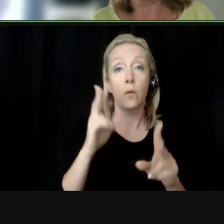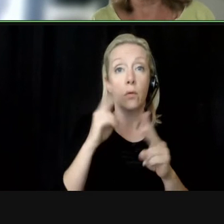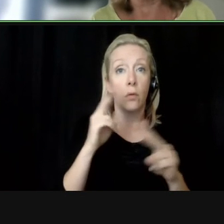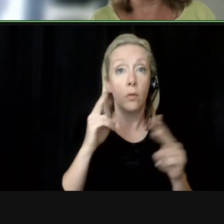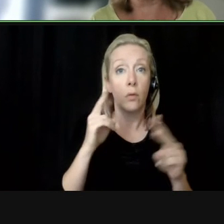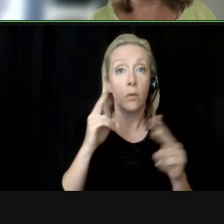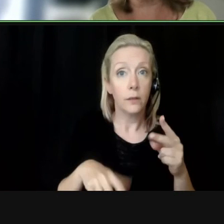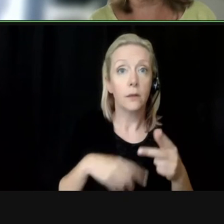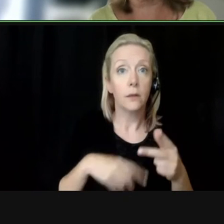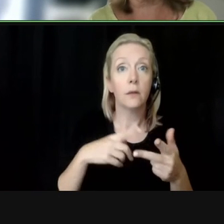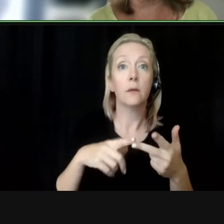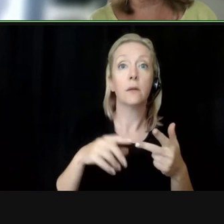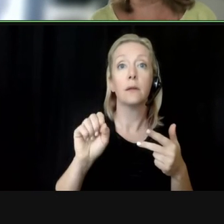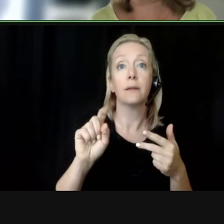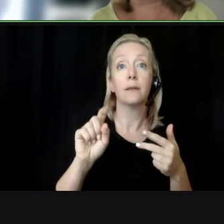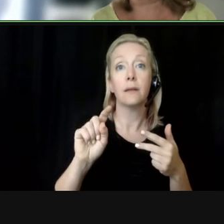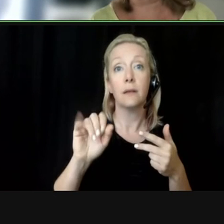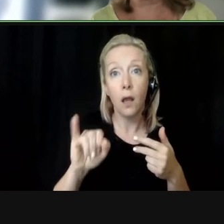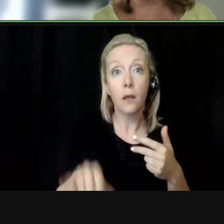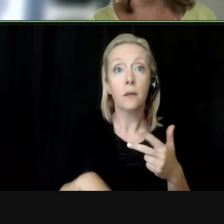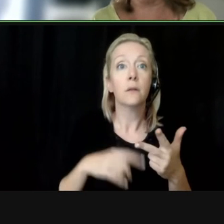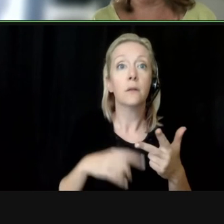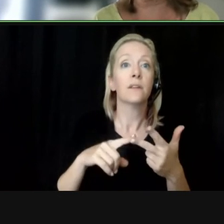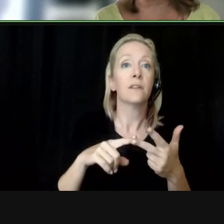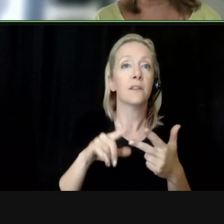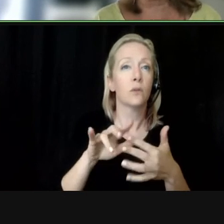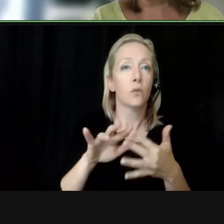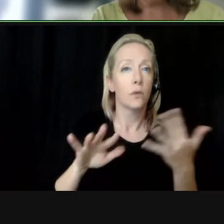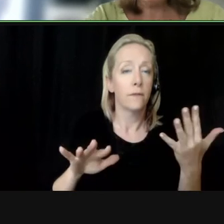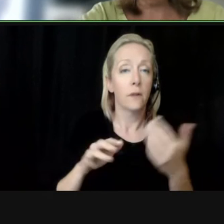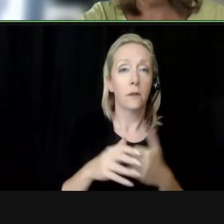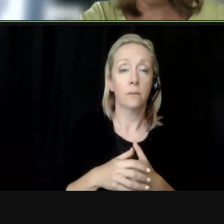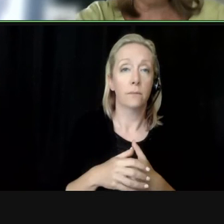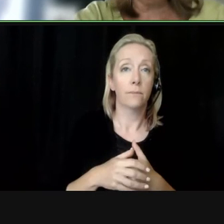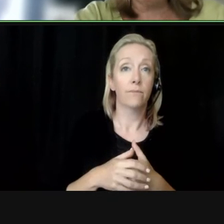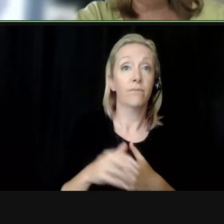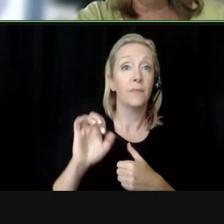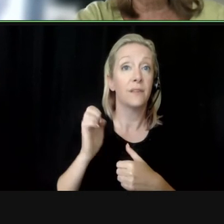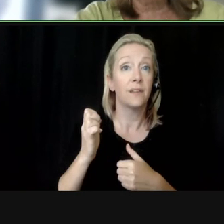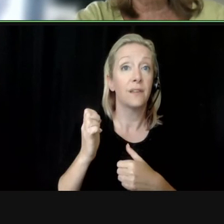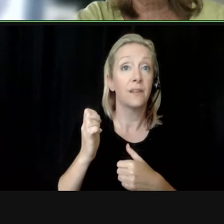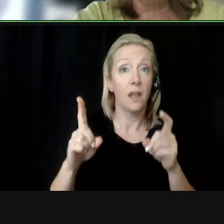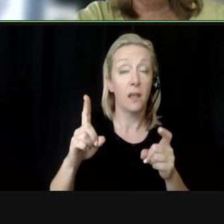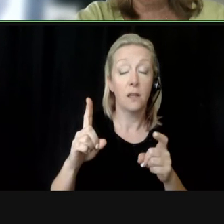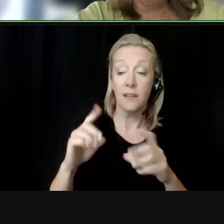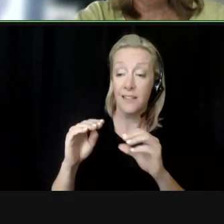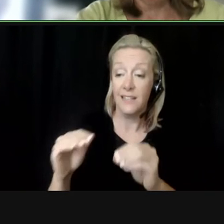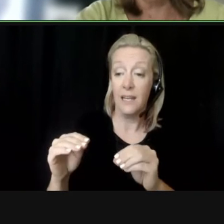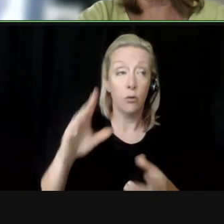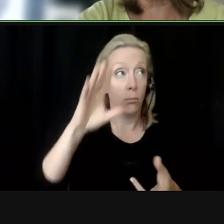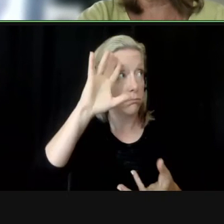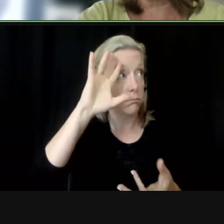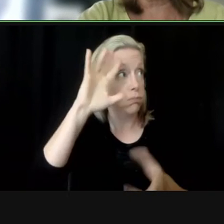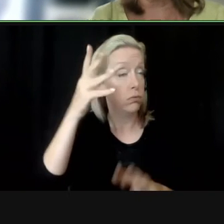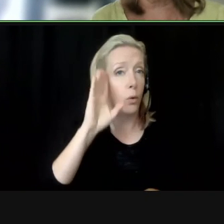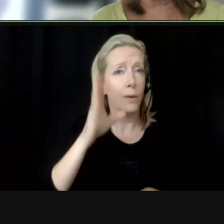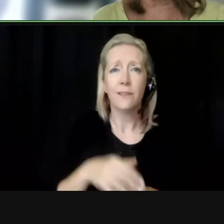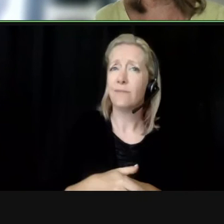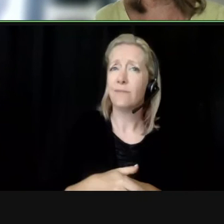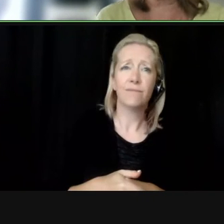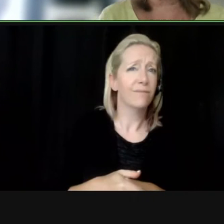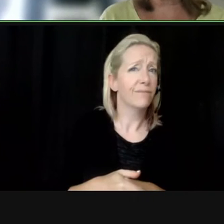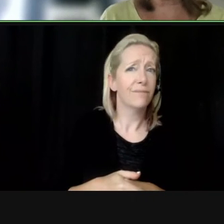STIs, etc. We know that it's not harmful to the student, and that we know